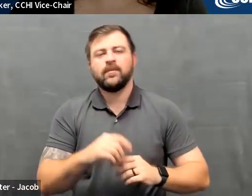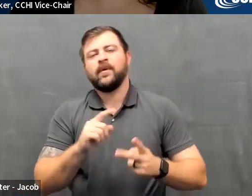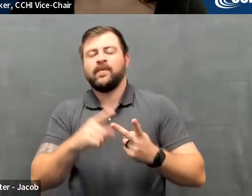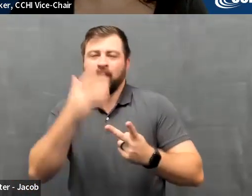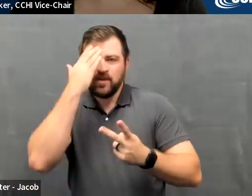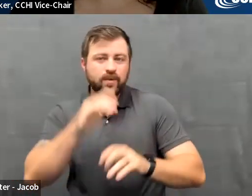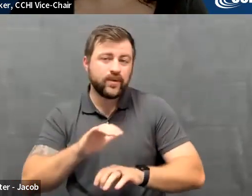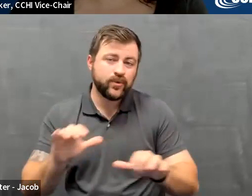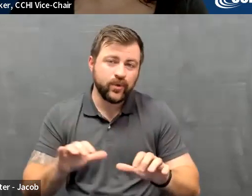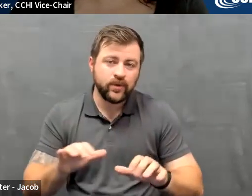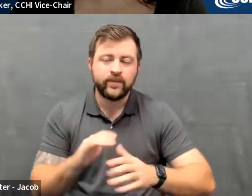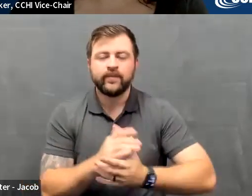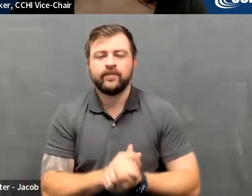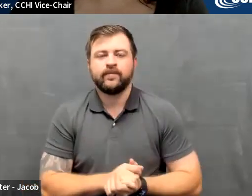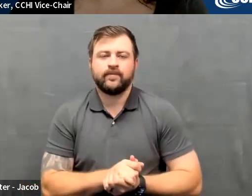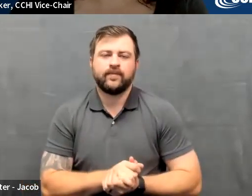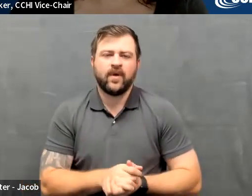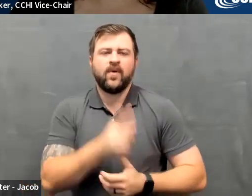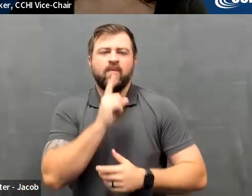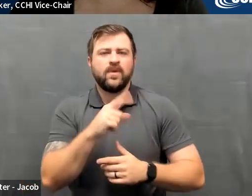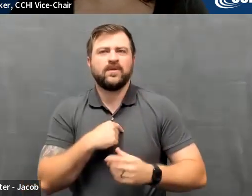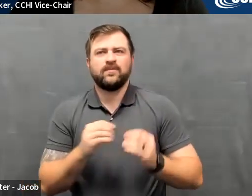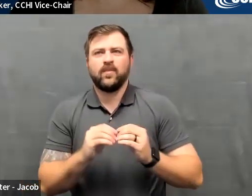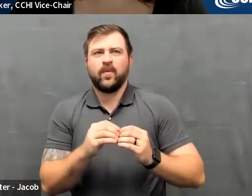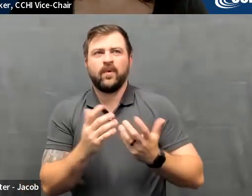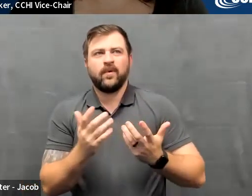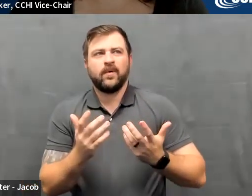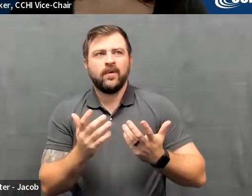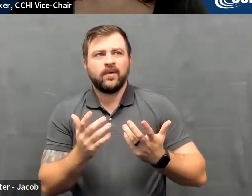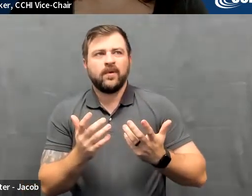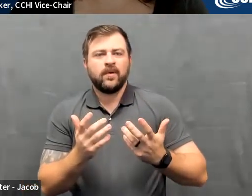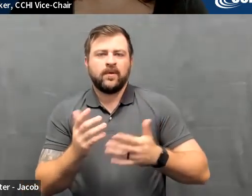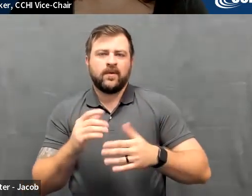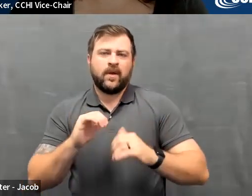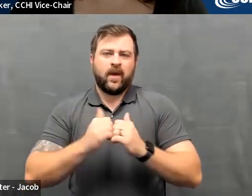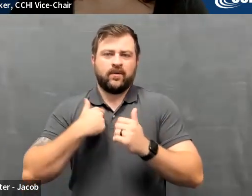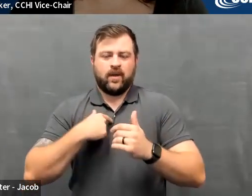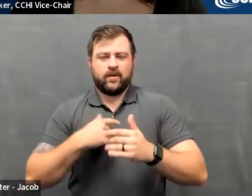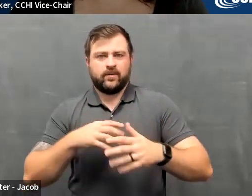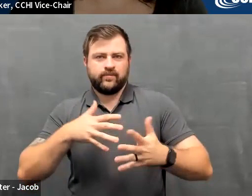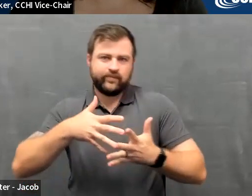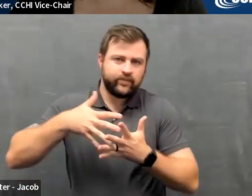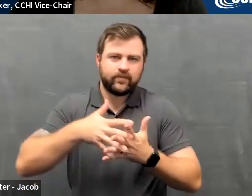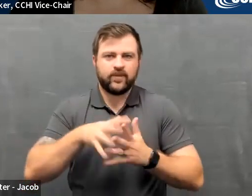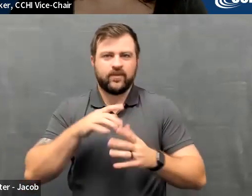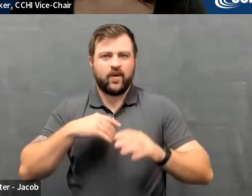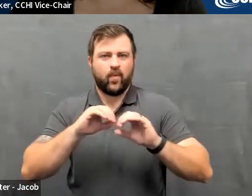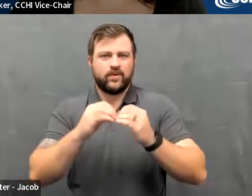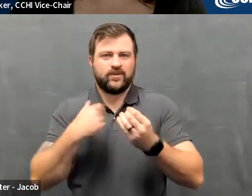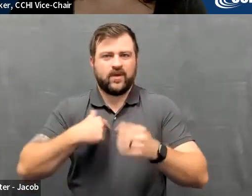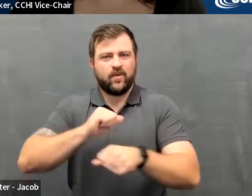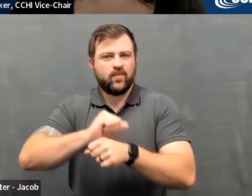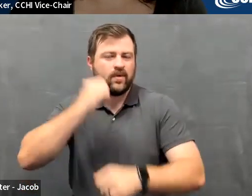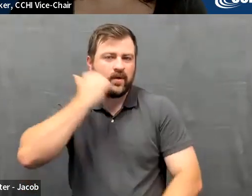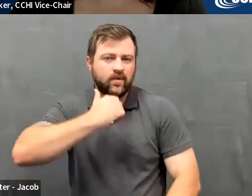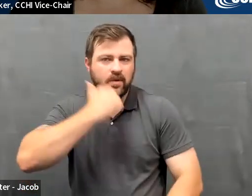doing, to really bring that to the organization where I work every day to ensure